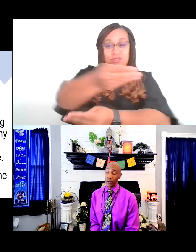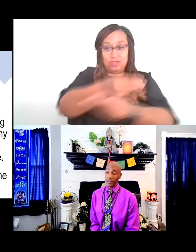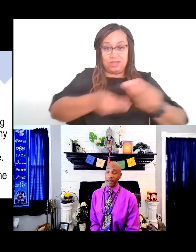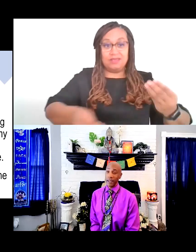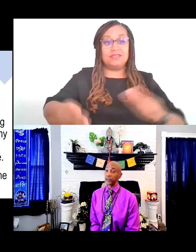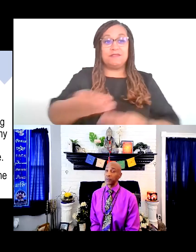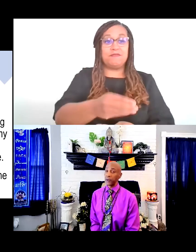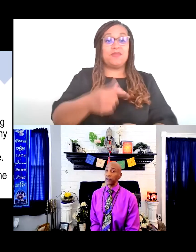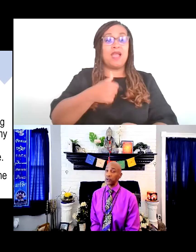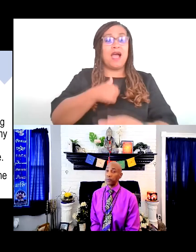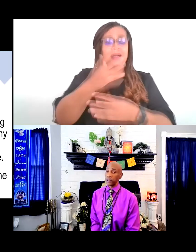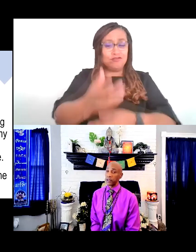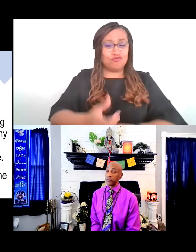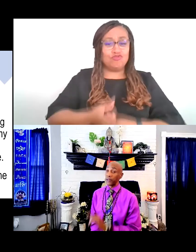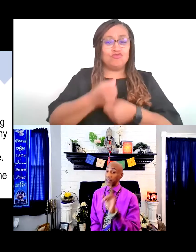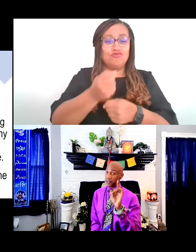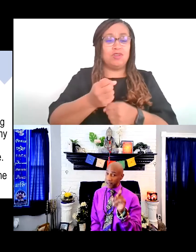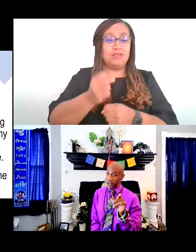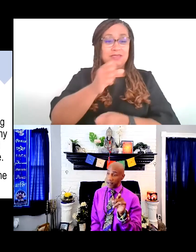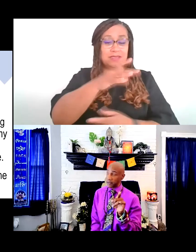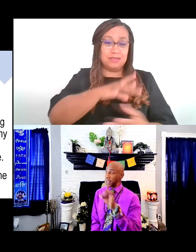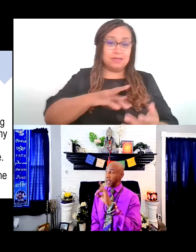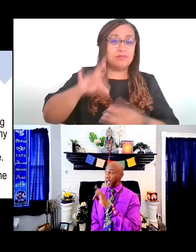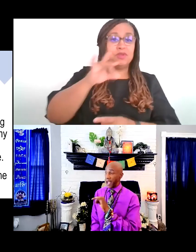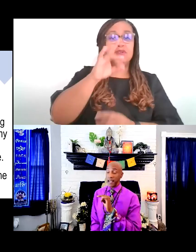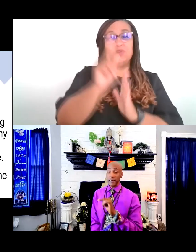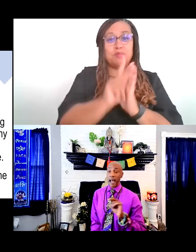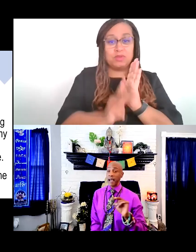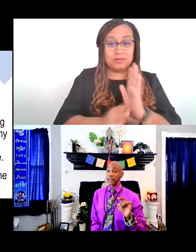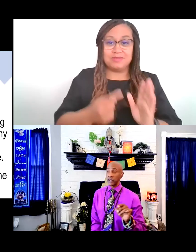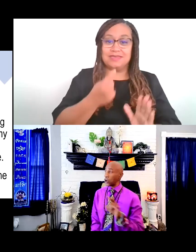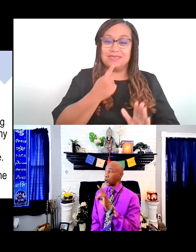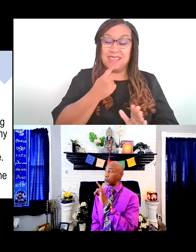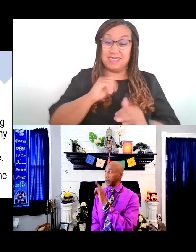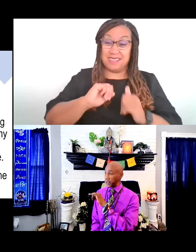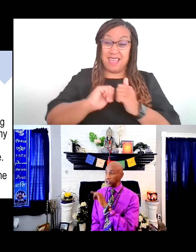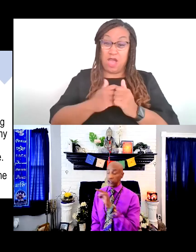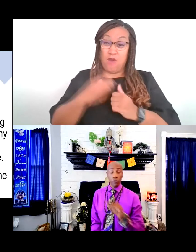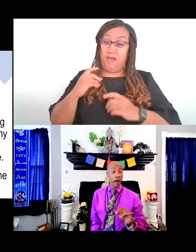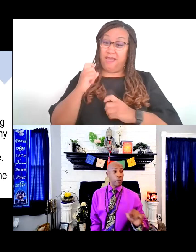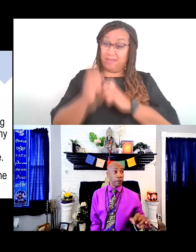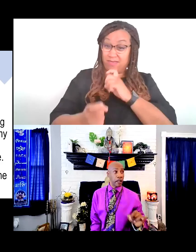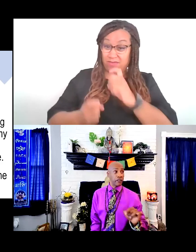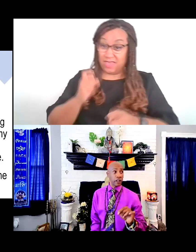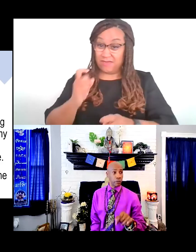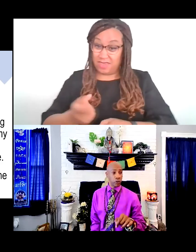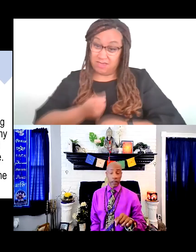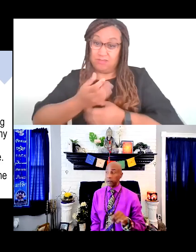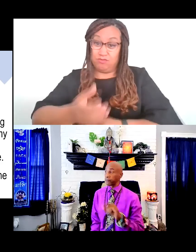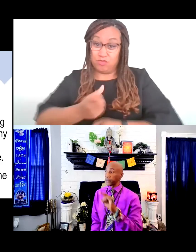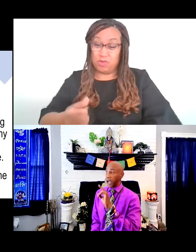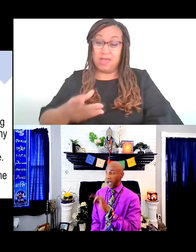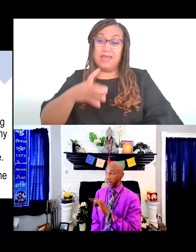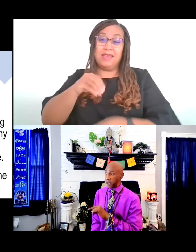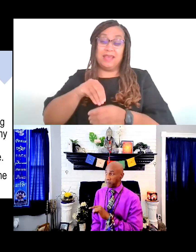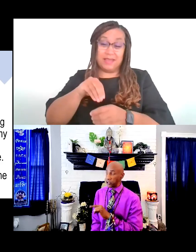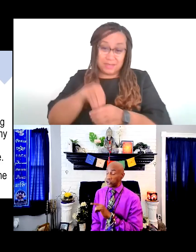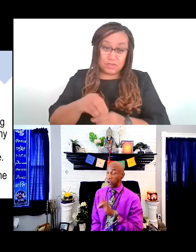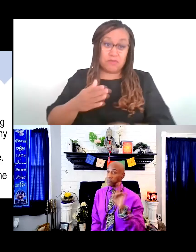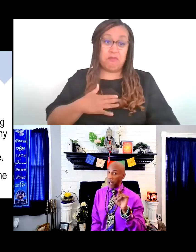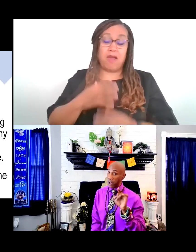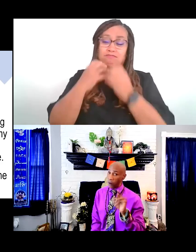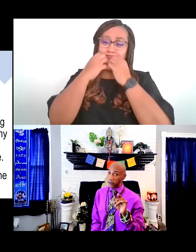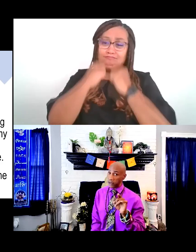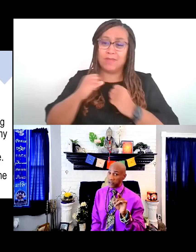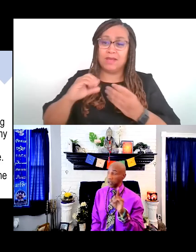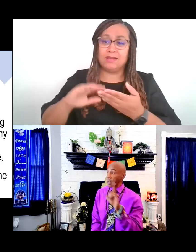I trust in the spiritual principle that says, as I sow into my beloved community, I